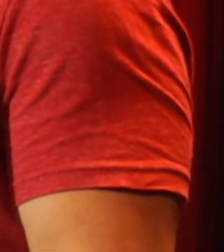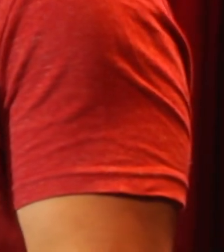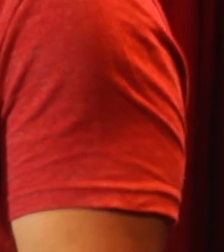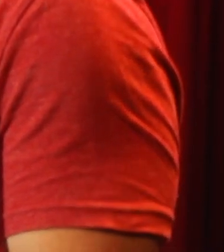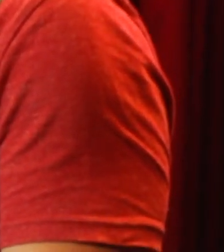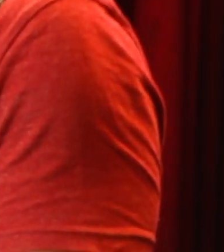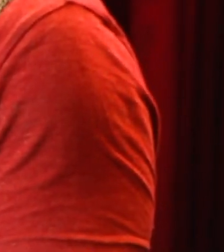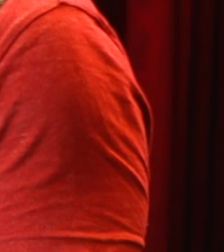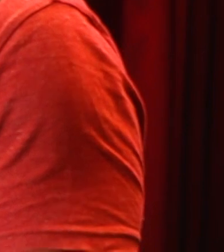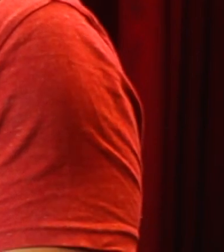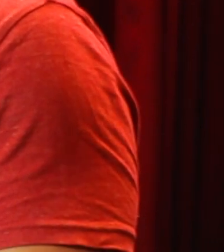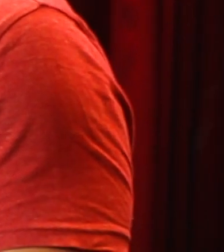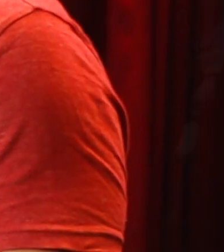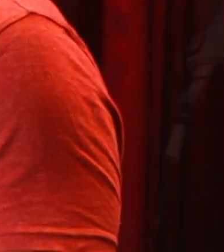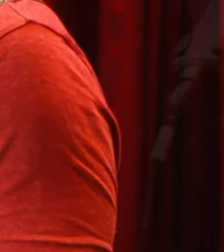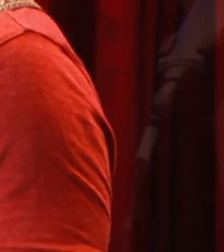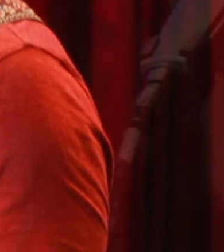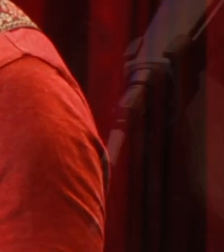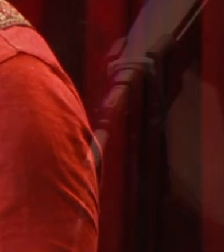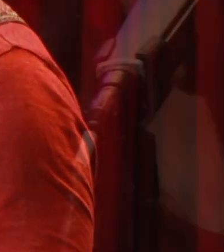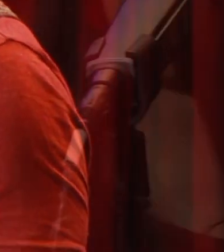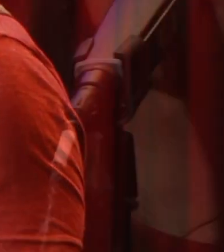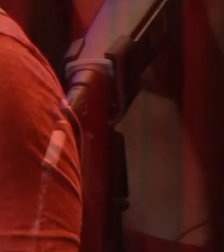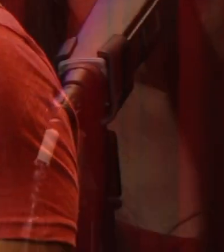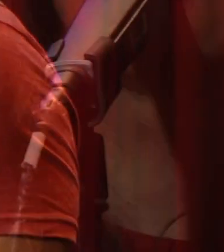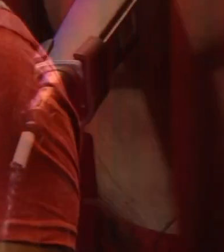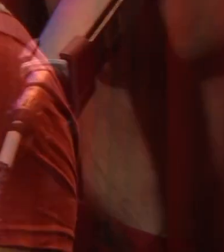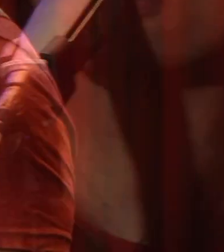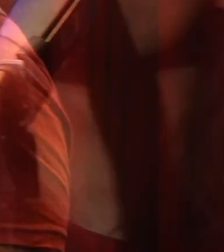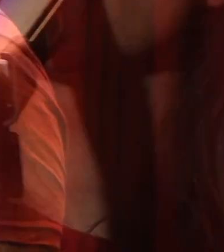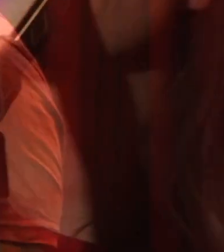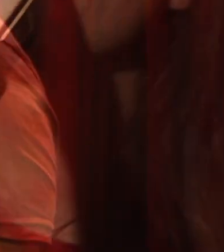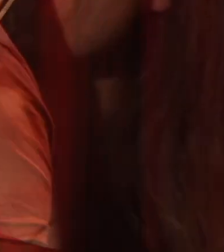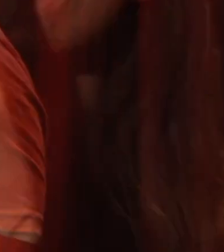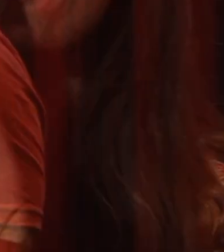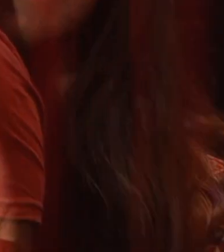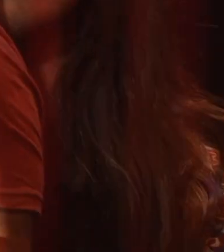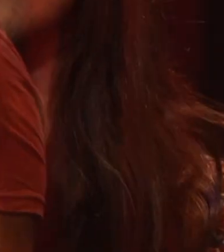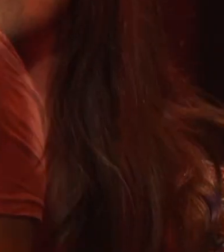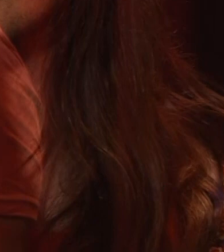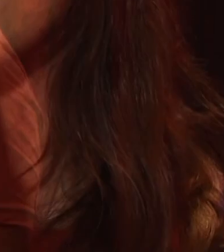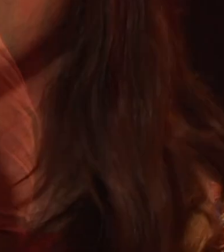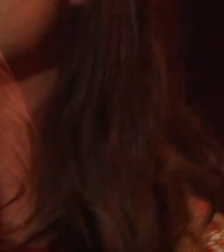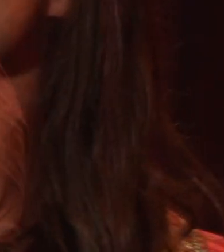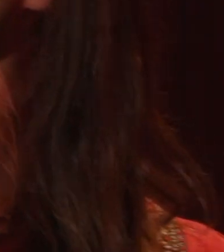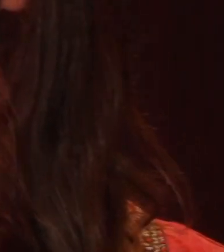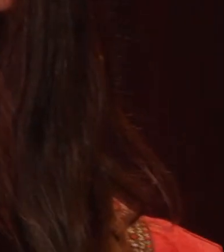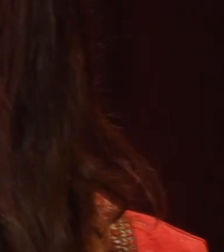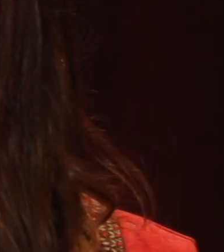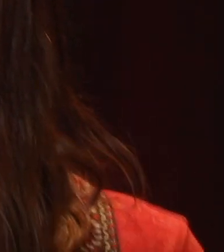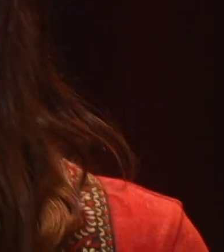be forgiven. Turn this car around. I hear